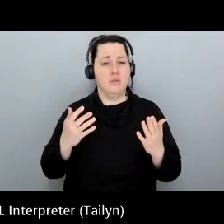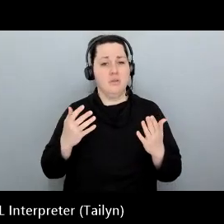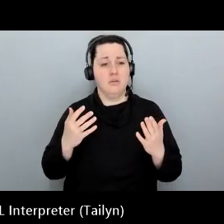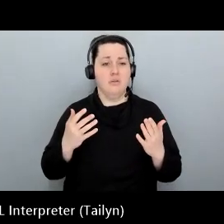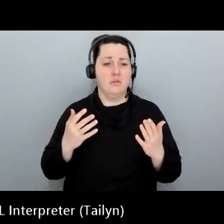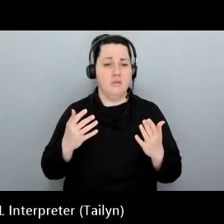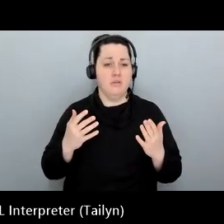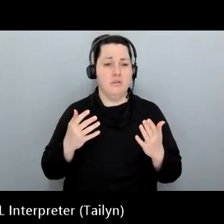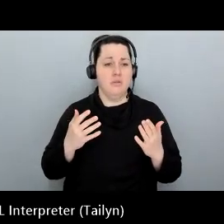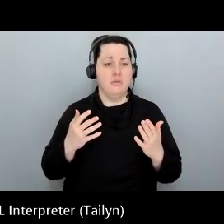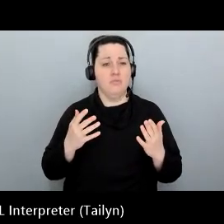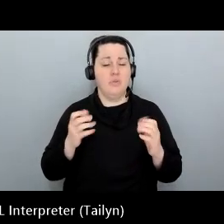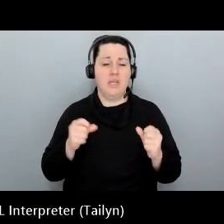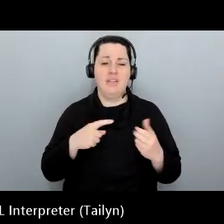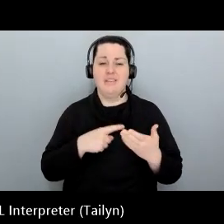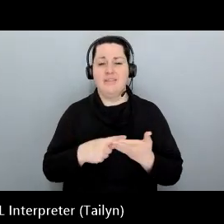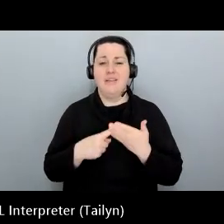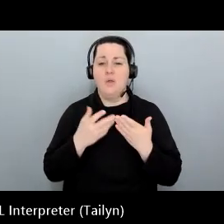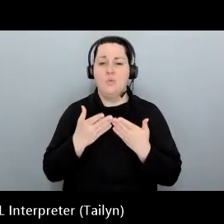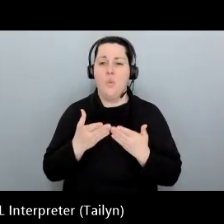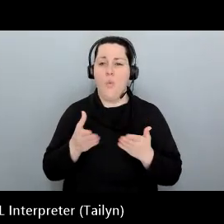the overall,